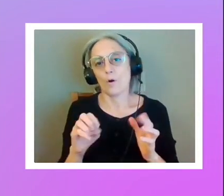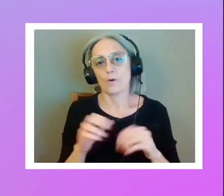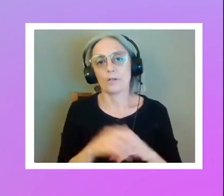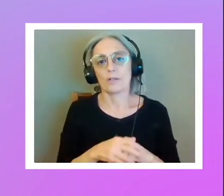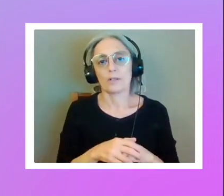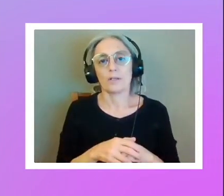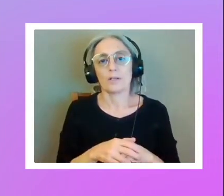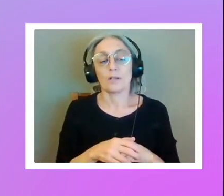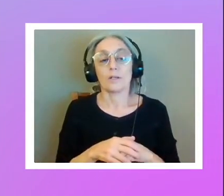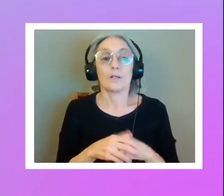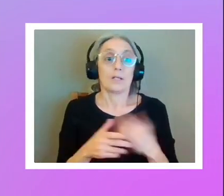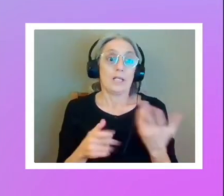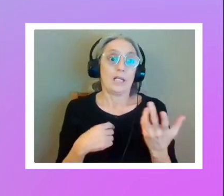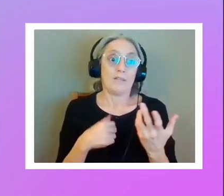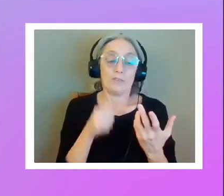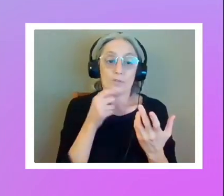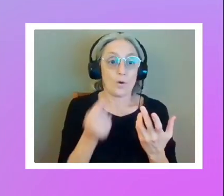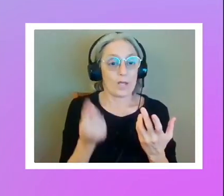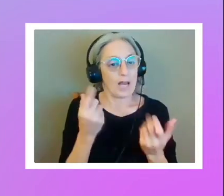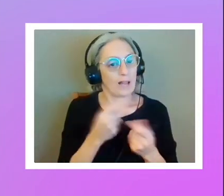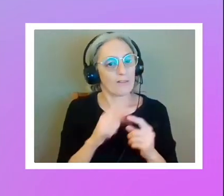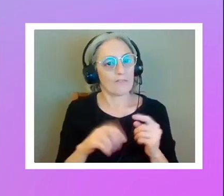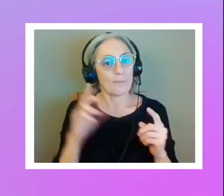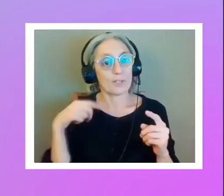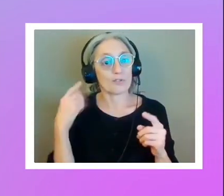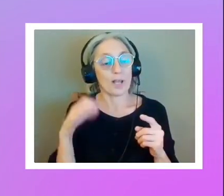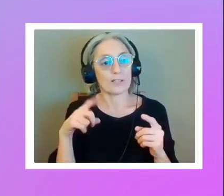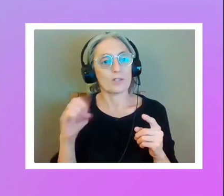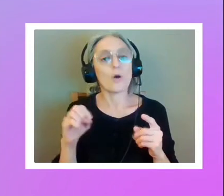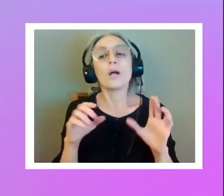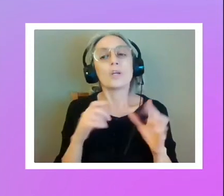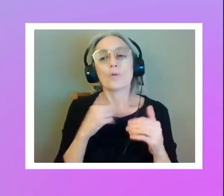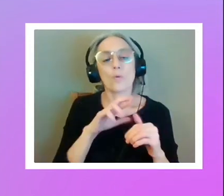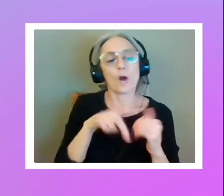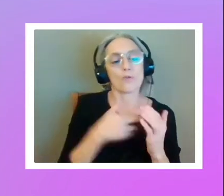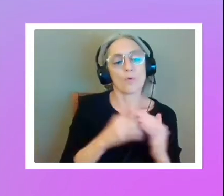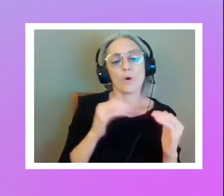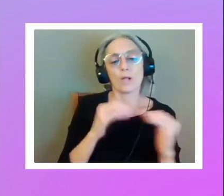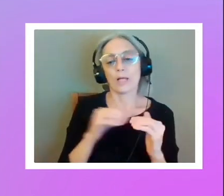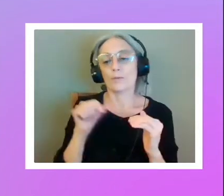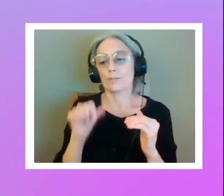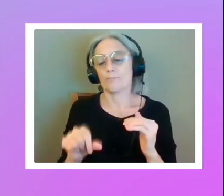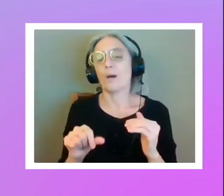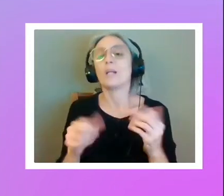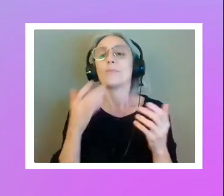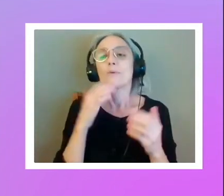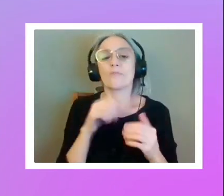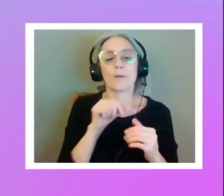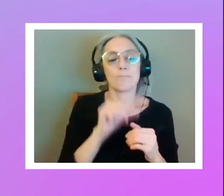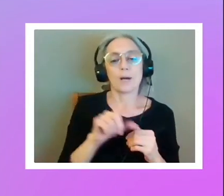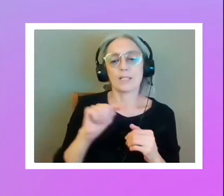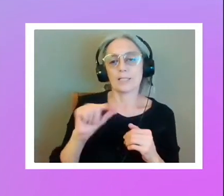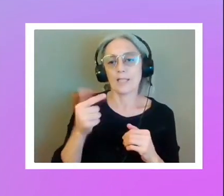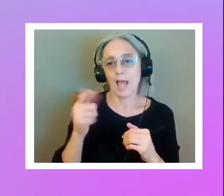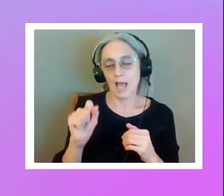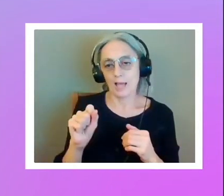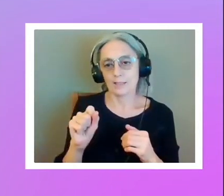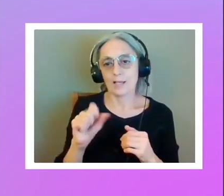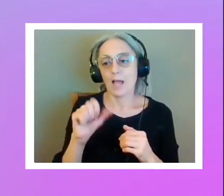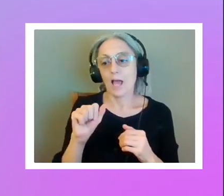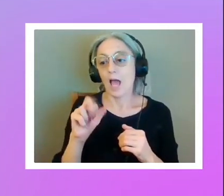crazy kind of looking code, you want role equals button. You want button tags, and you want to have some